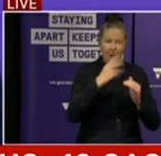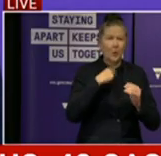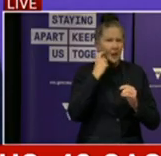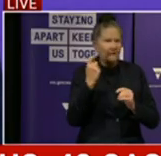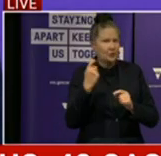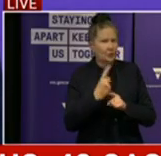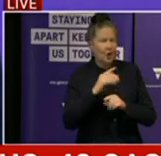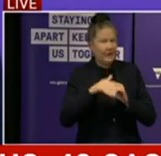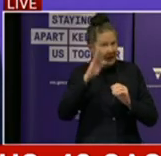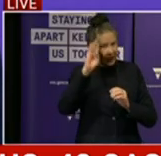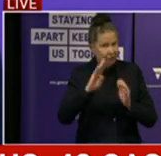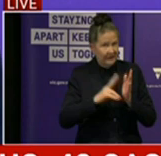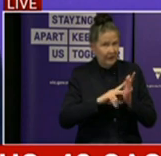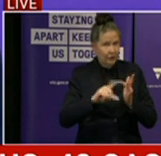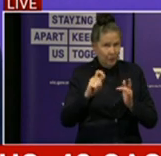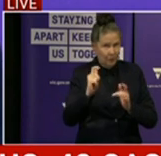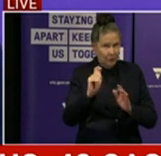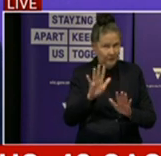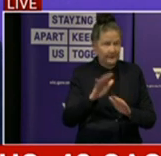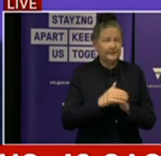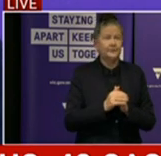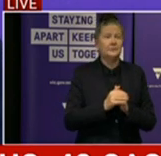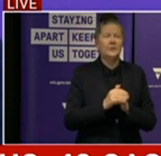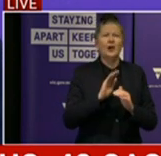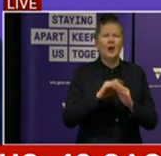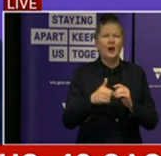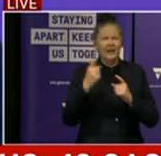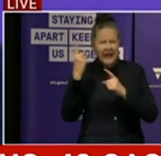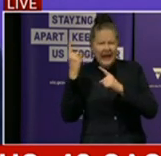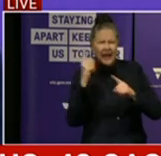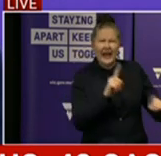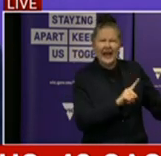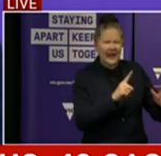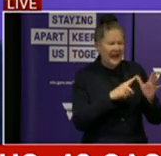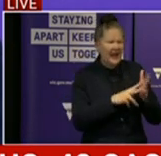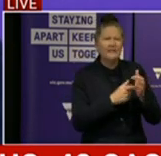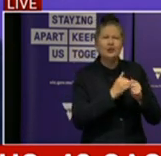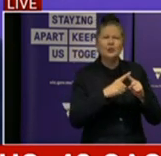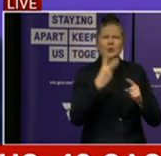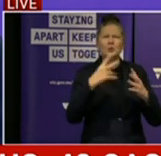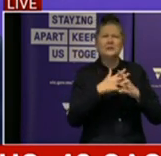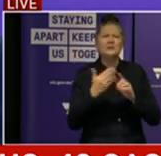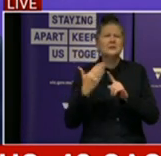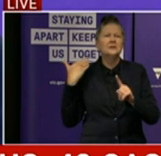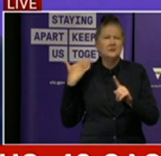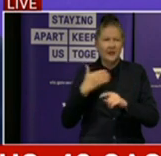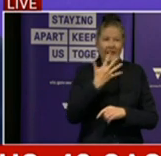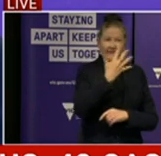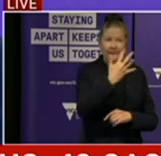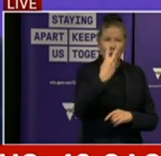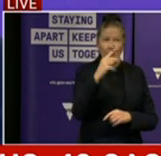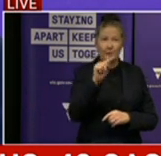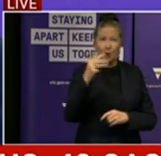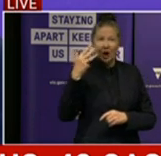in just a moment. In terms of the rolling averages 1 September to 14 September, 52.9 in